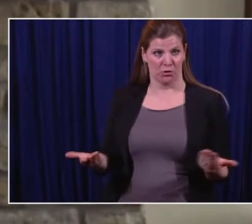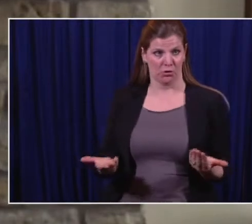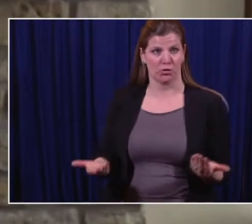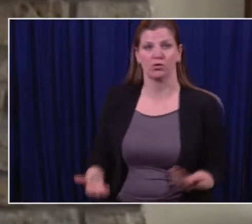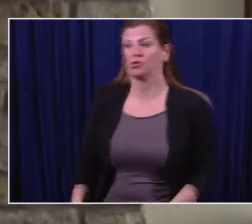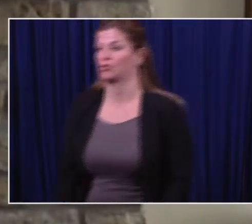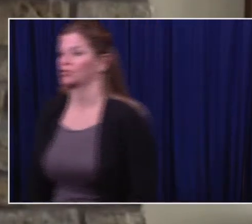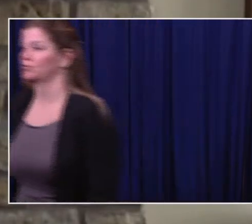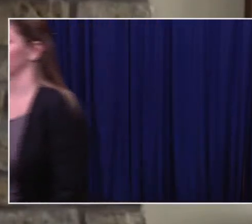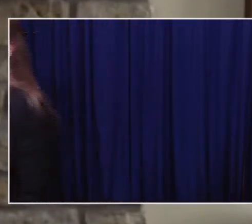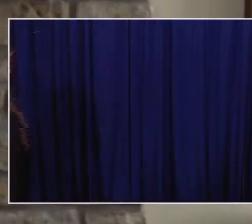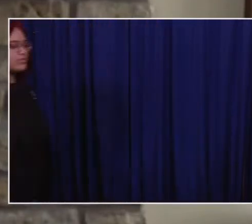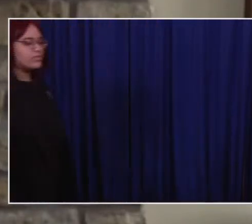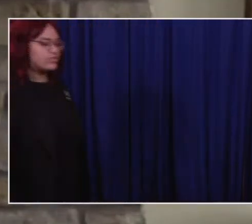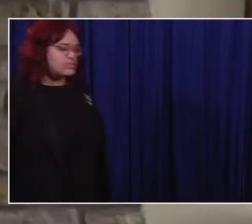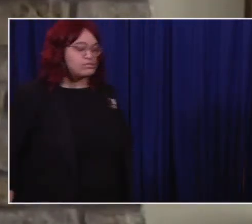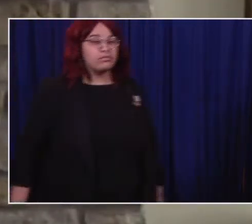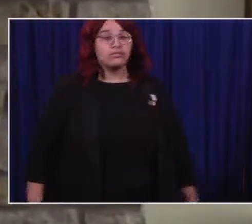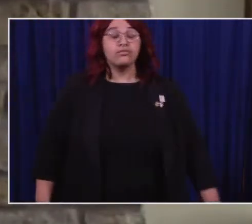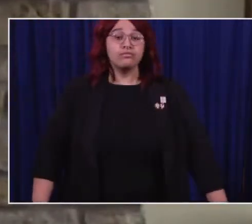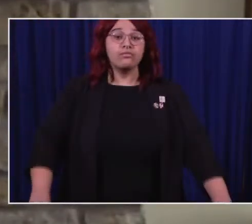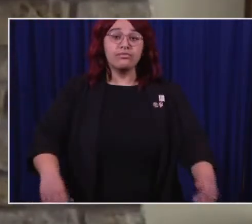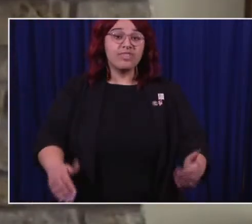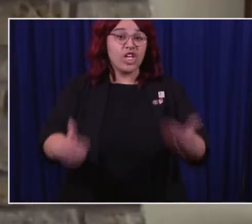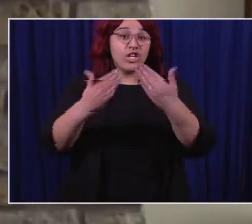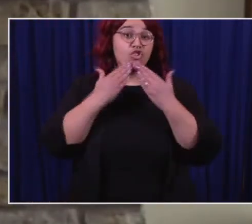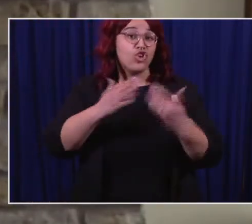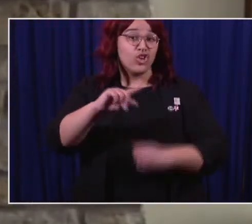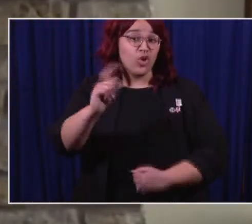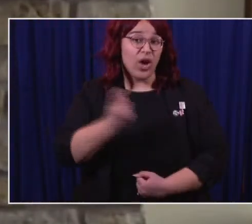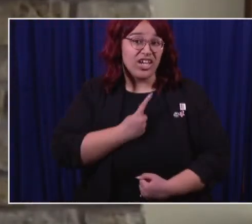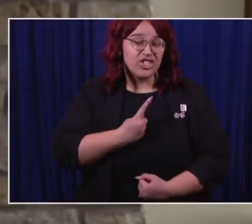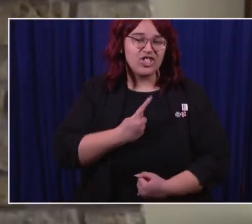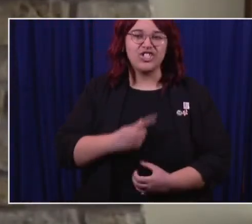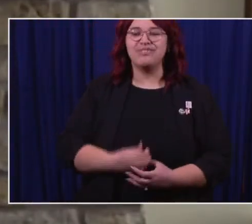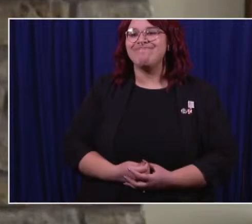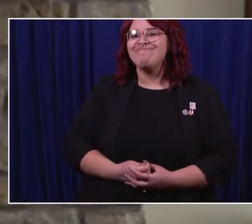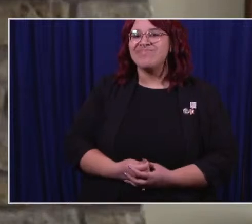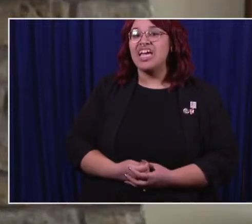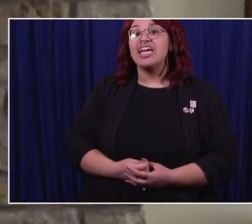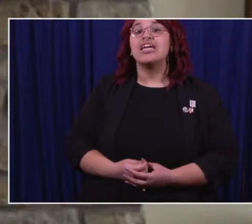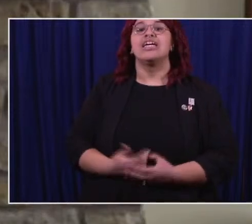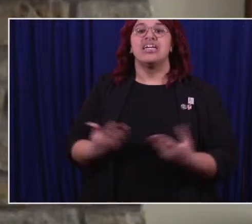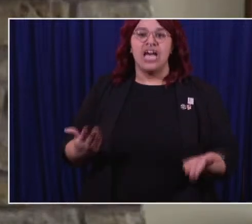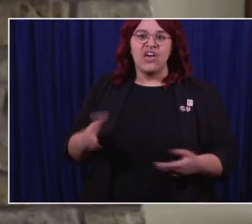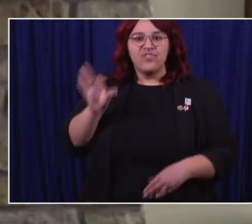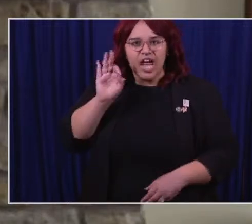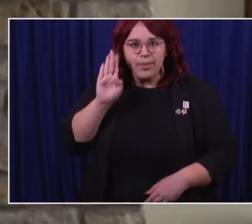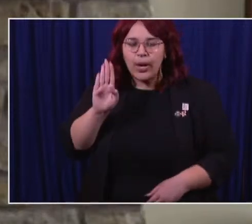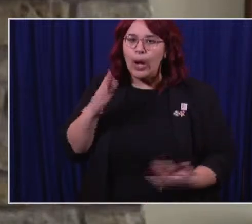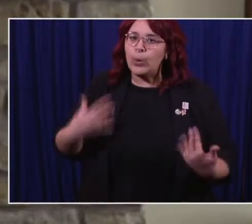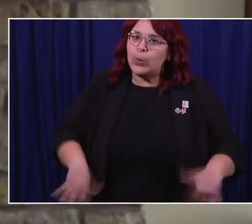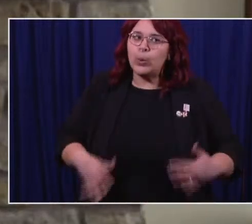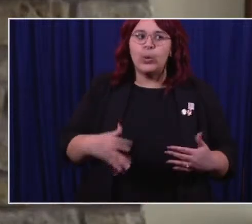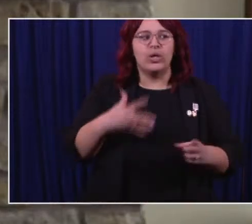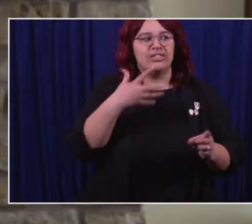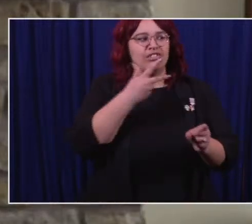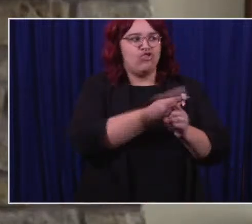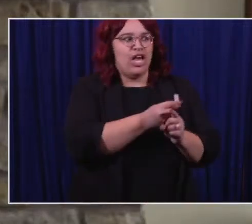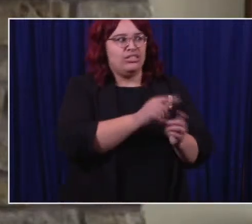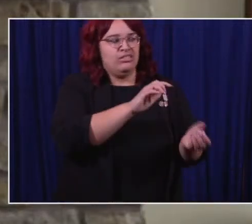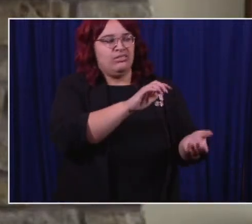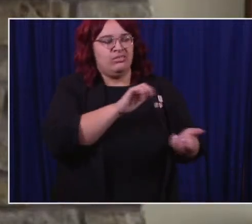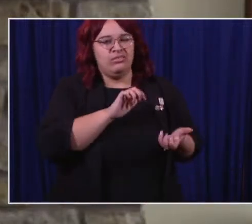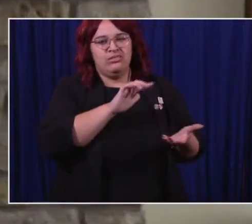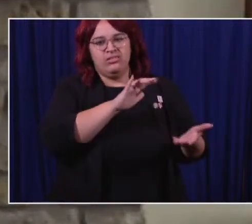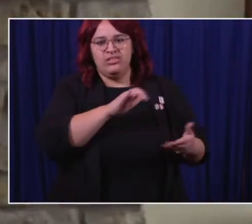that we felt that February was going to be tough. We have taken about, for those 4 weeks, every week